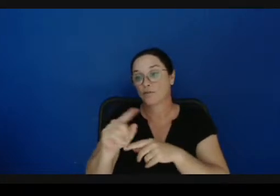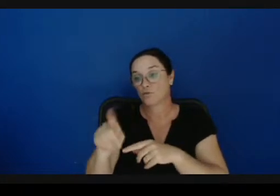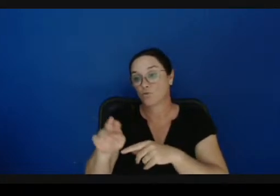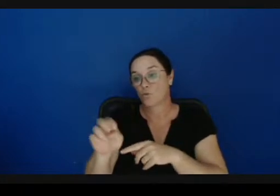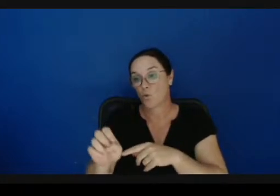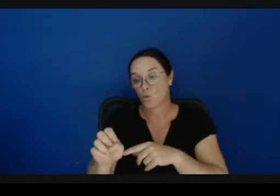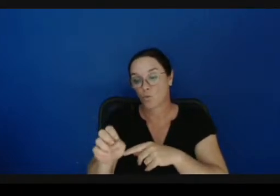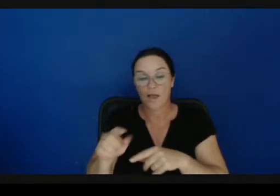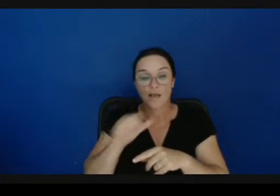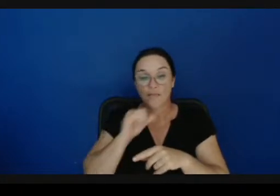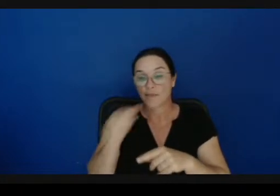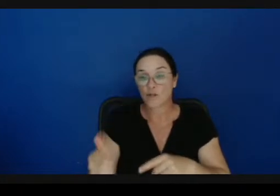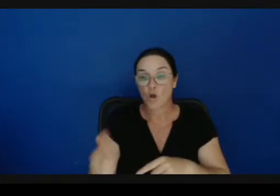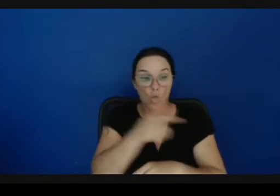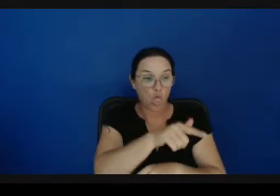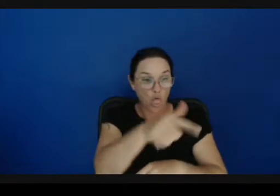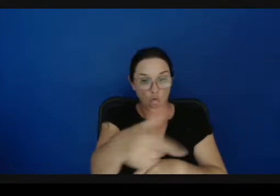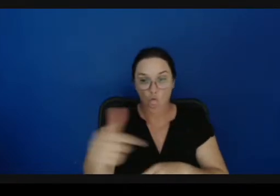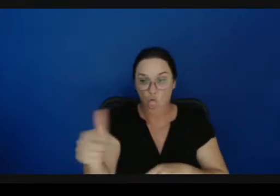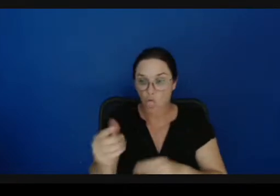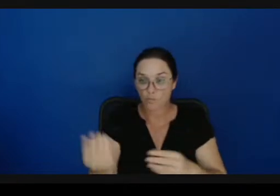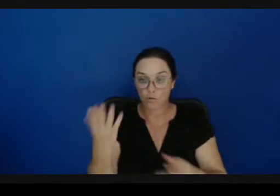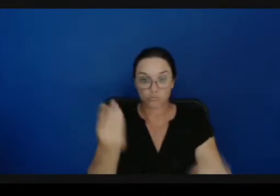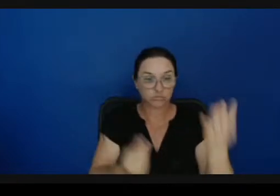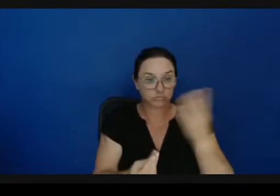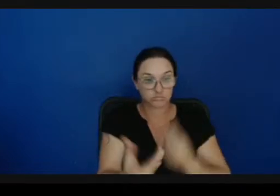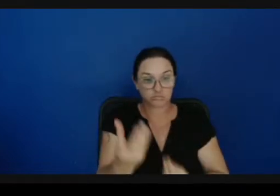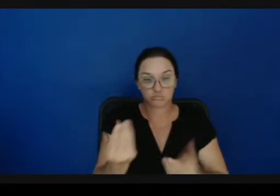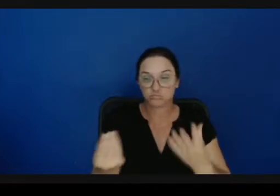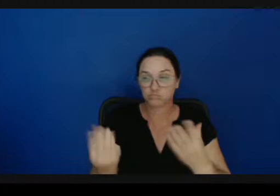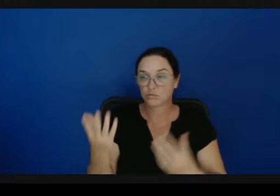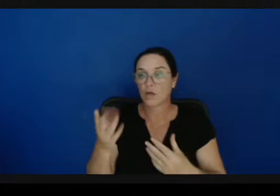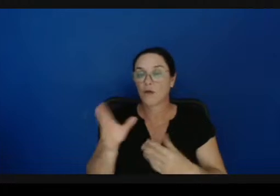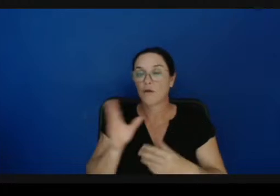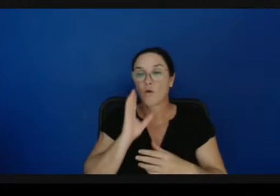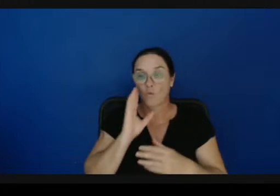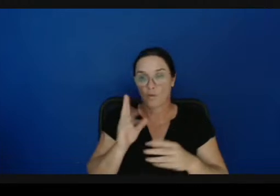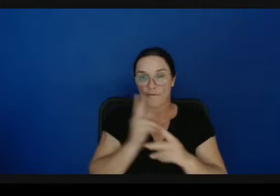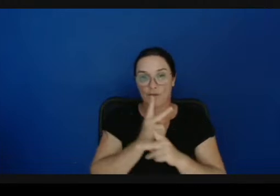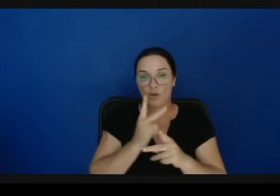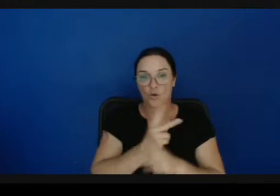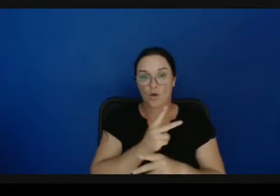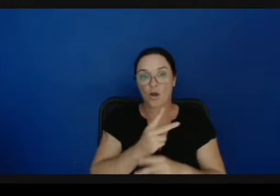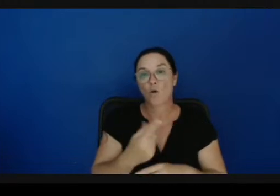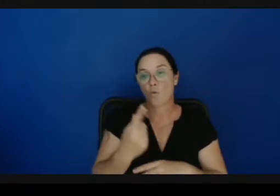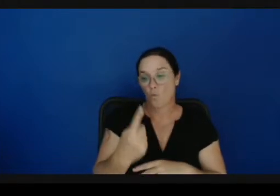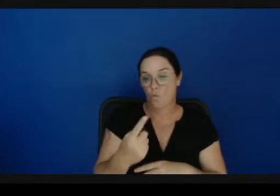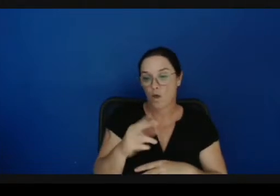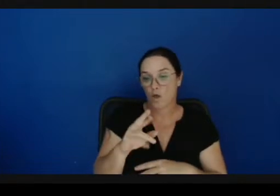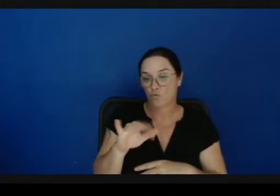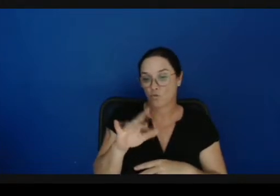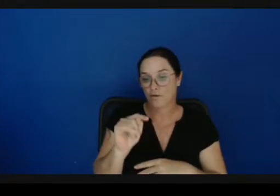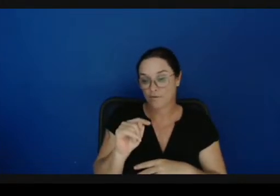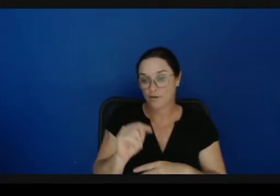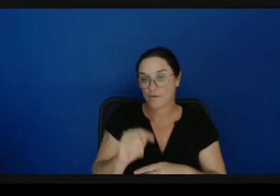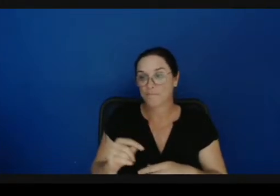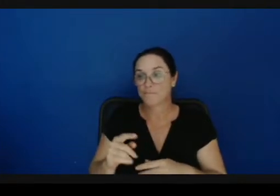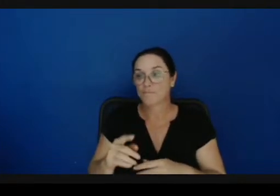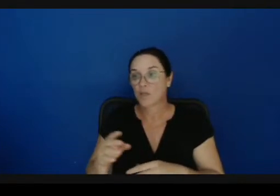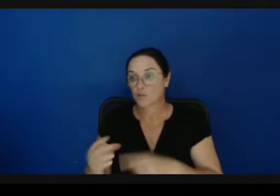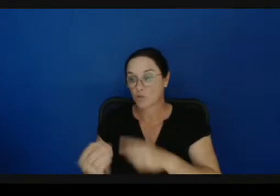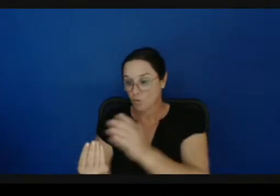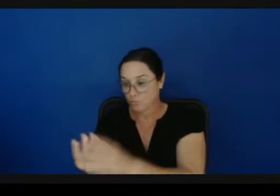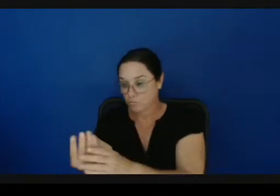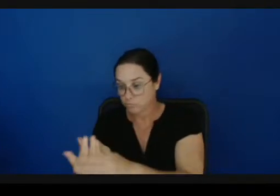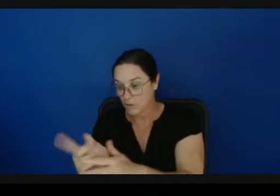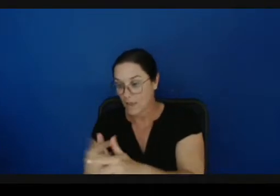They don't jump between the rift zones. So it's not like it'll finish erupting on the northeast rift zone and then immediately go over to